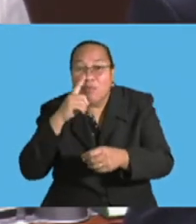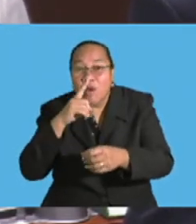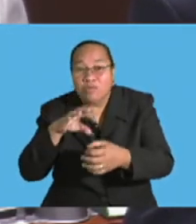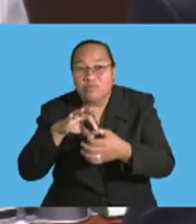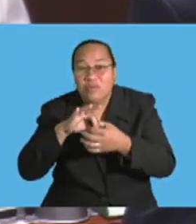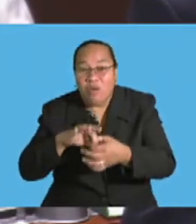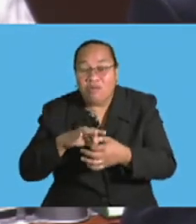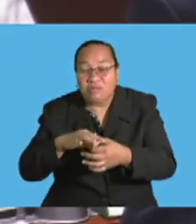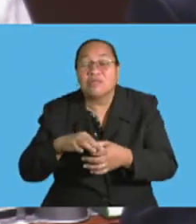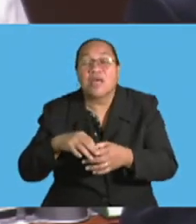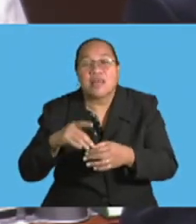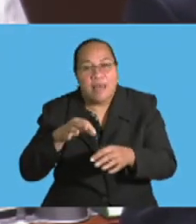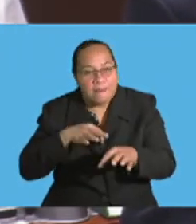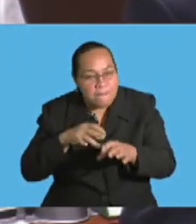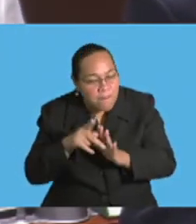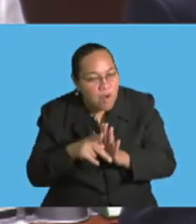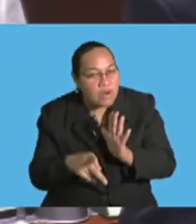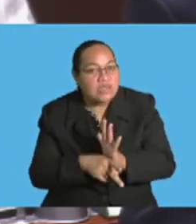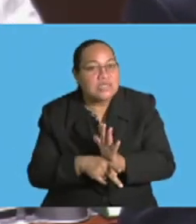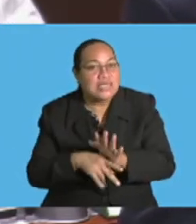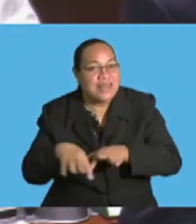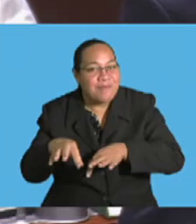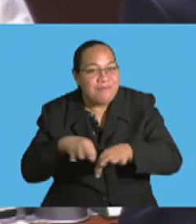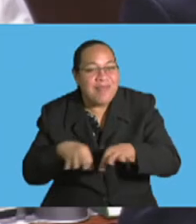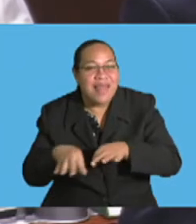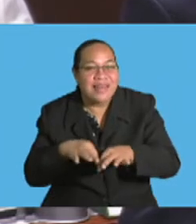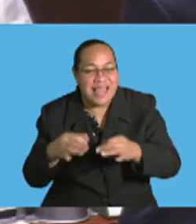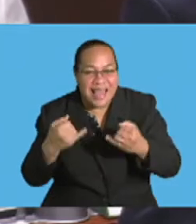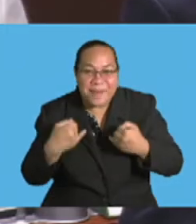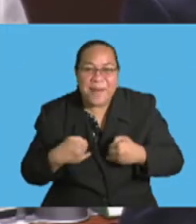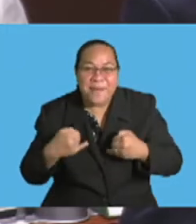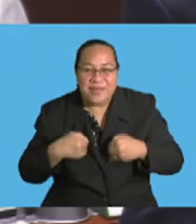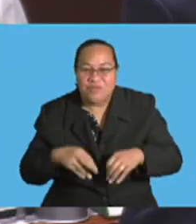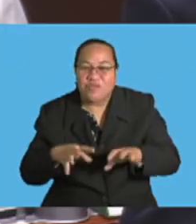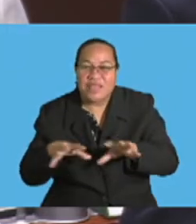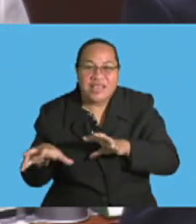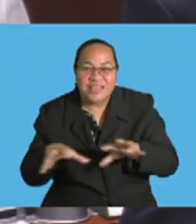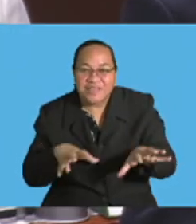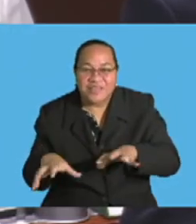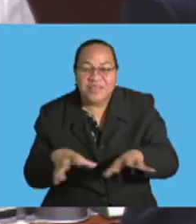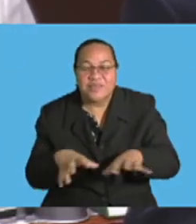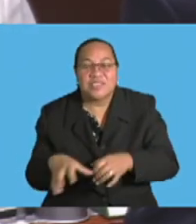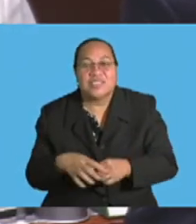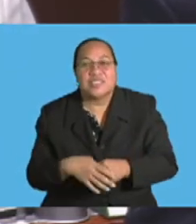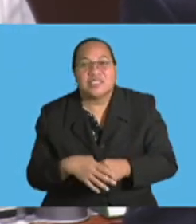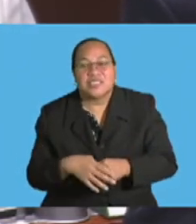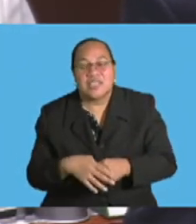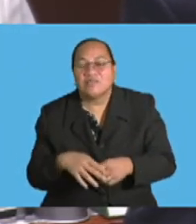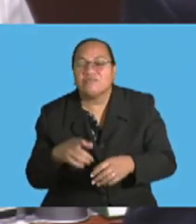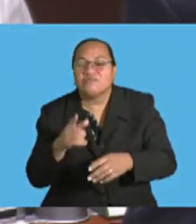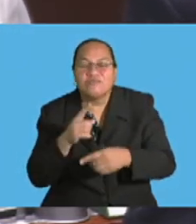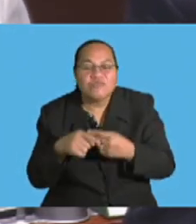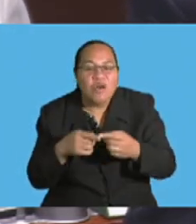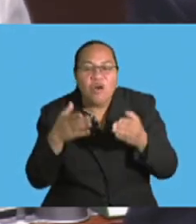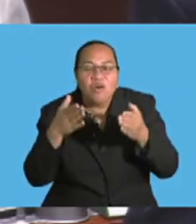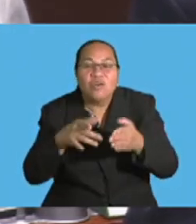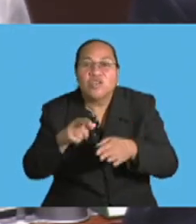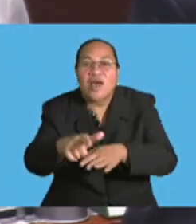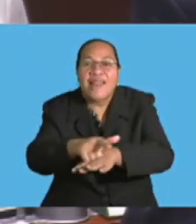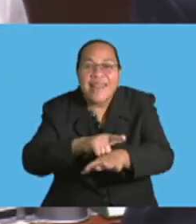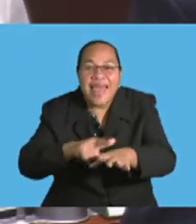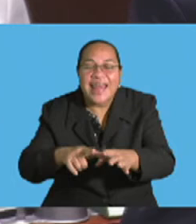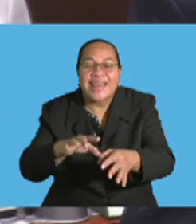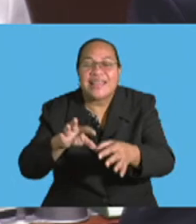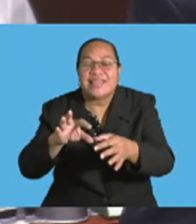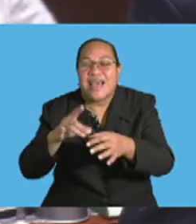policy development, the planning, management, and implementation of activities relating to iTaukei land and its resources.